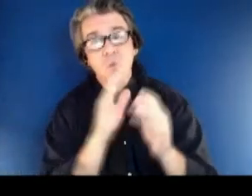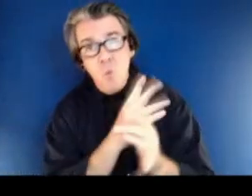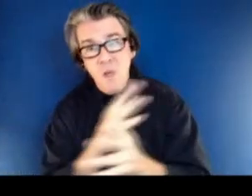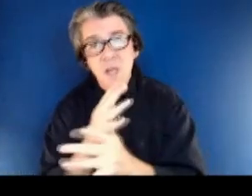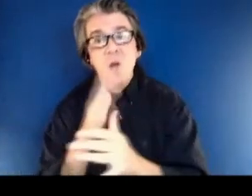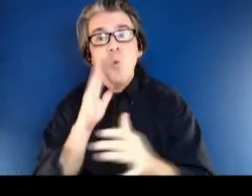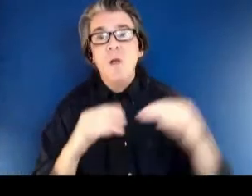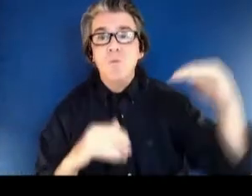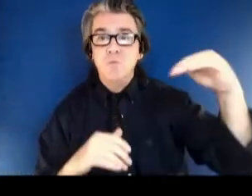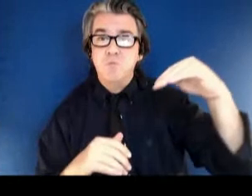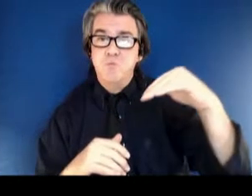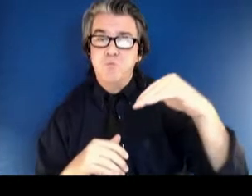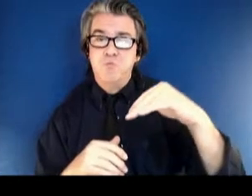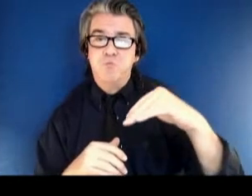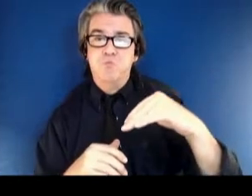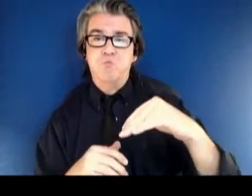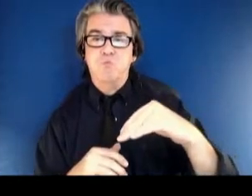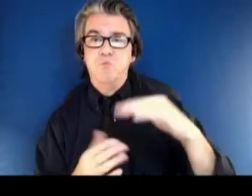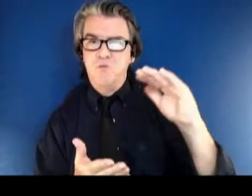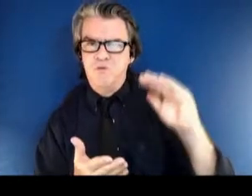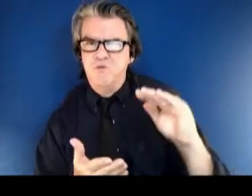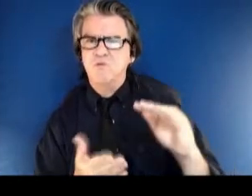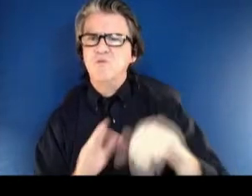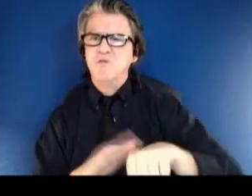to decrease by about midday